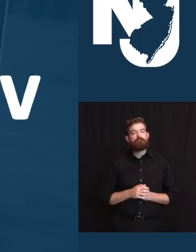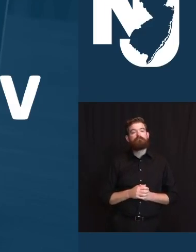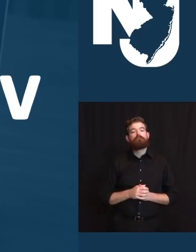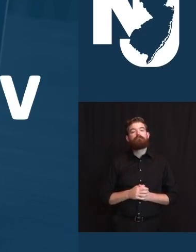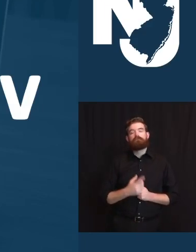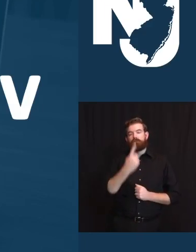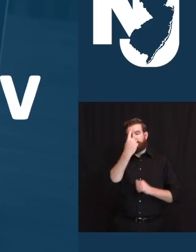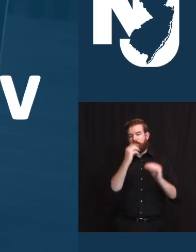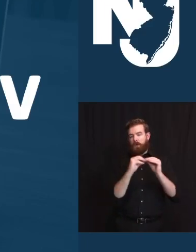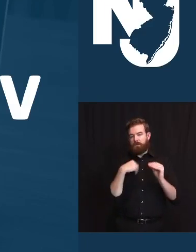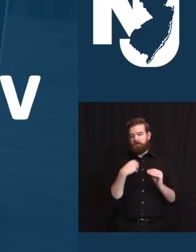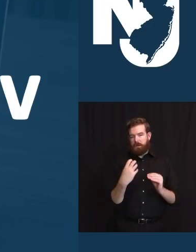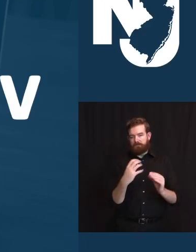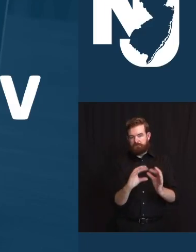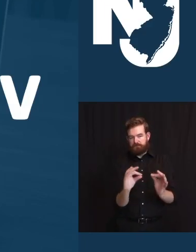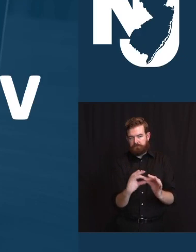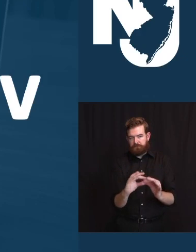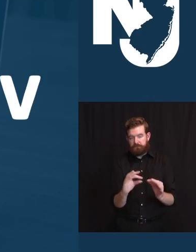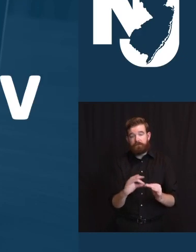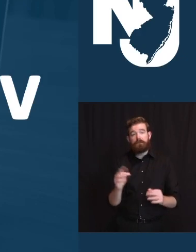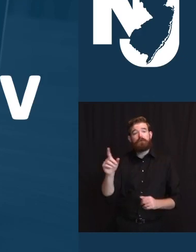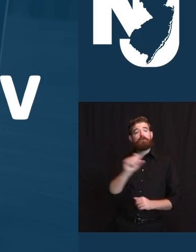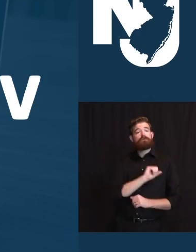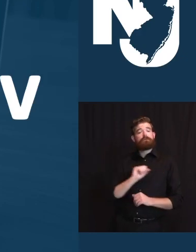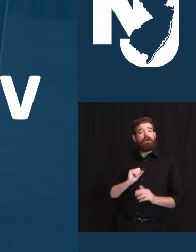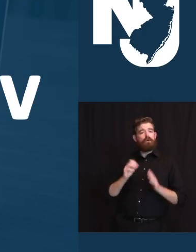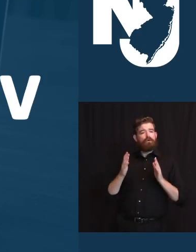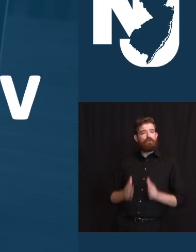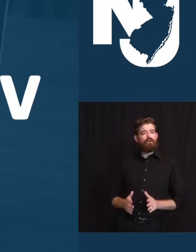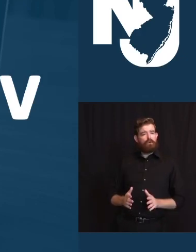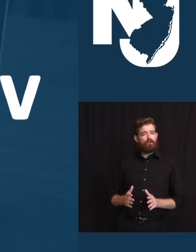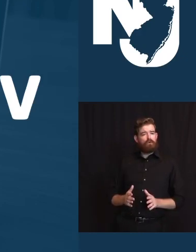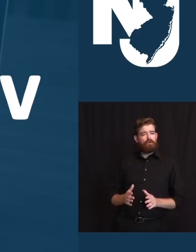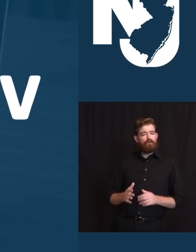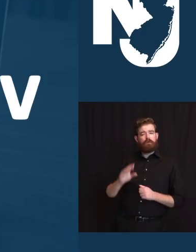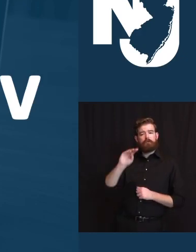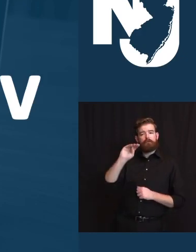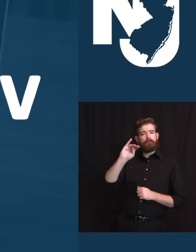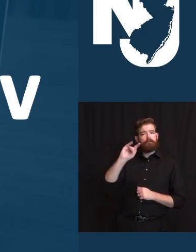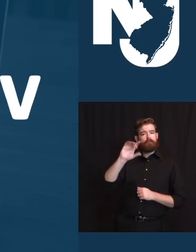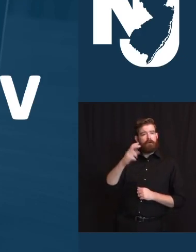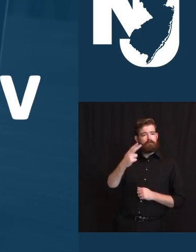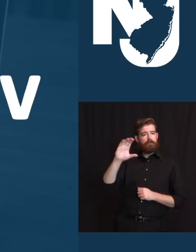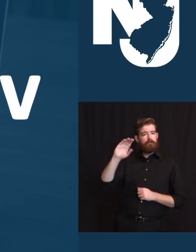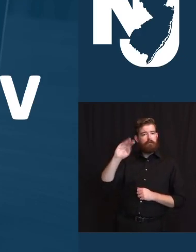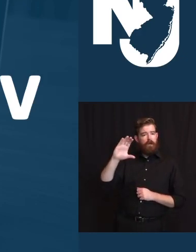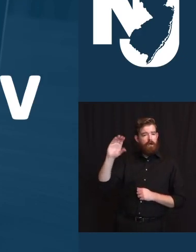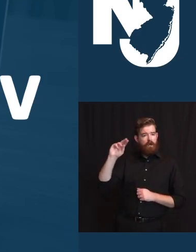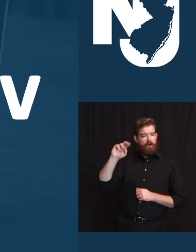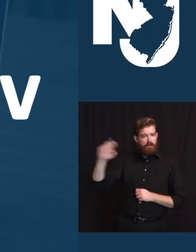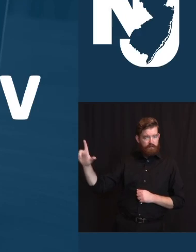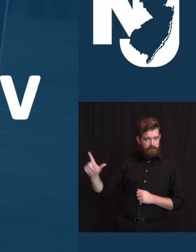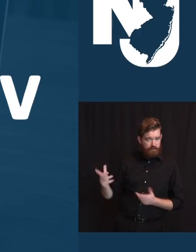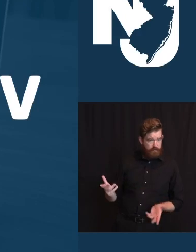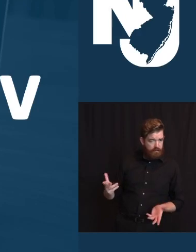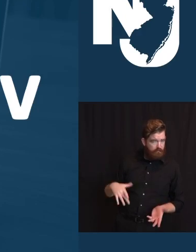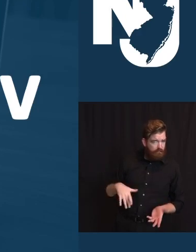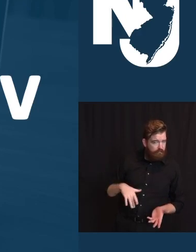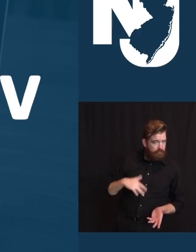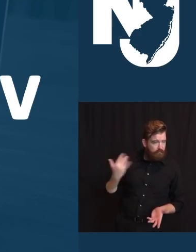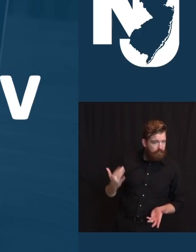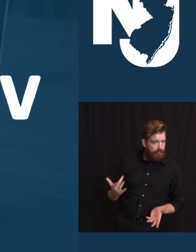Mitch McConnell for his, I don't know if it's unwillingness or unreasonableness, in stalling on providing any direct